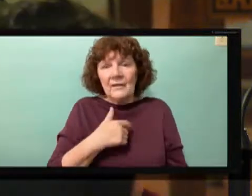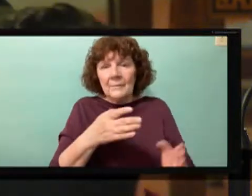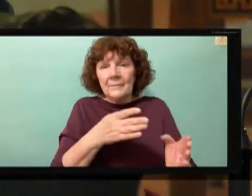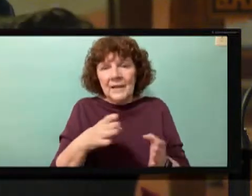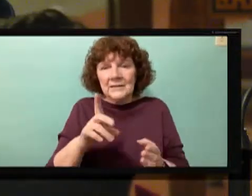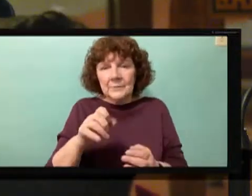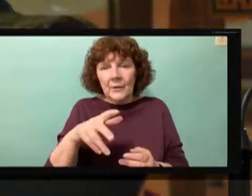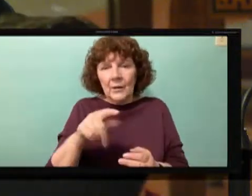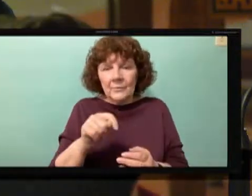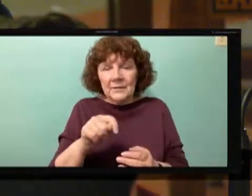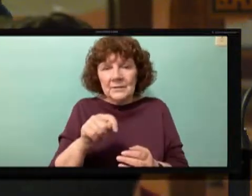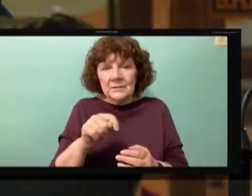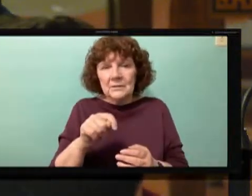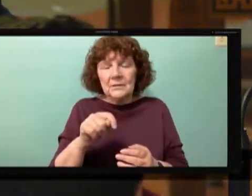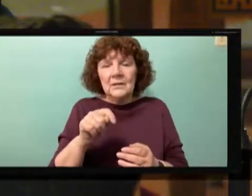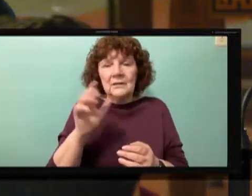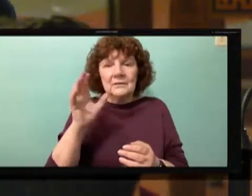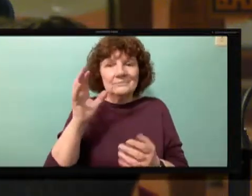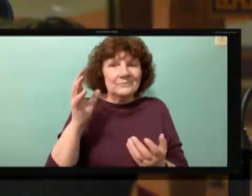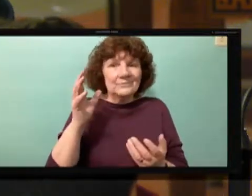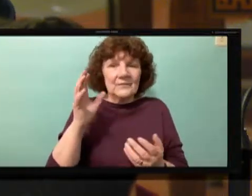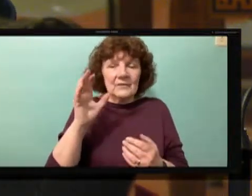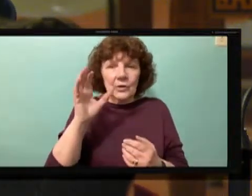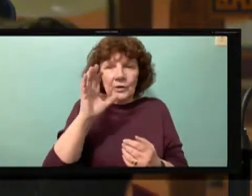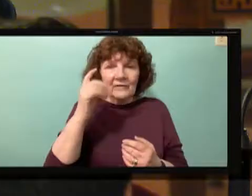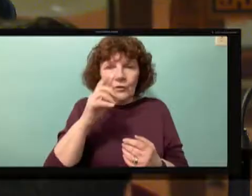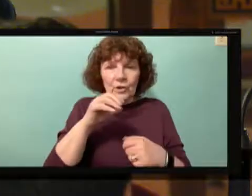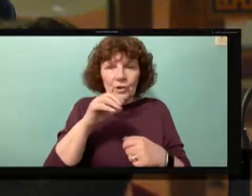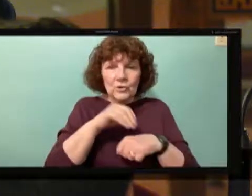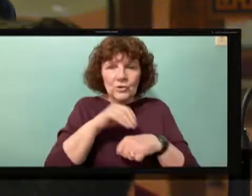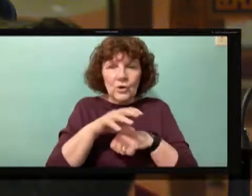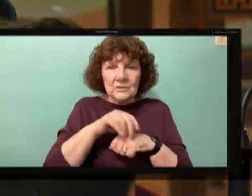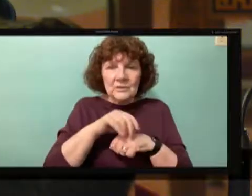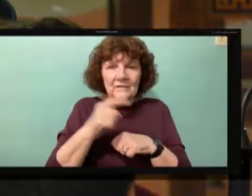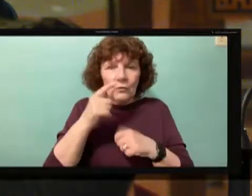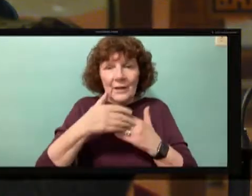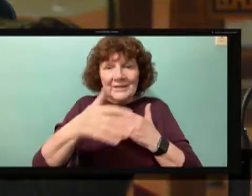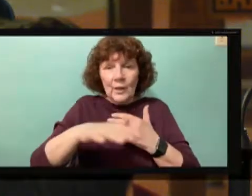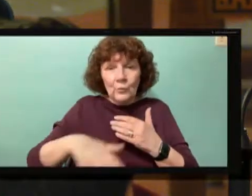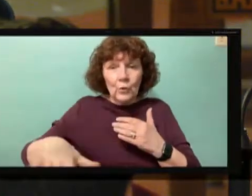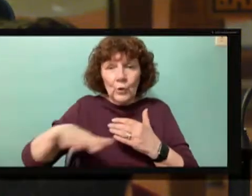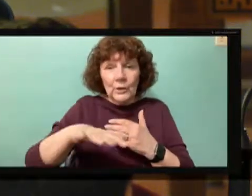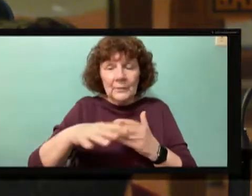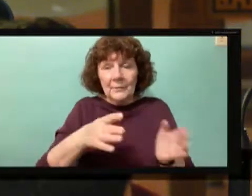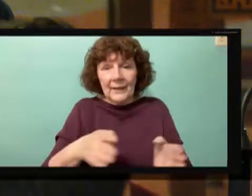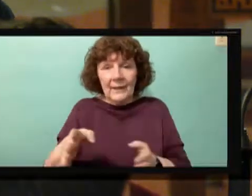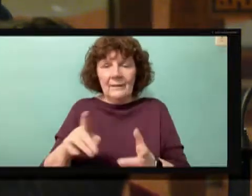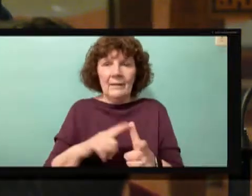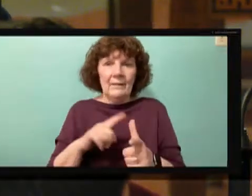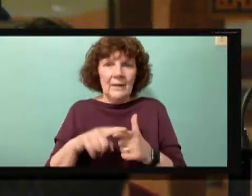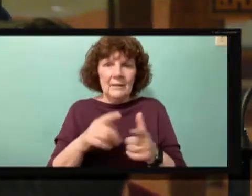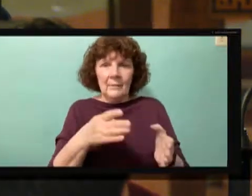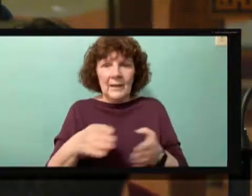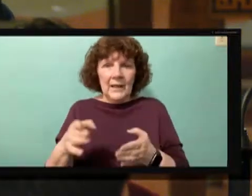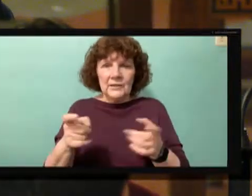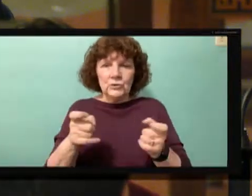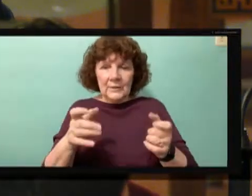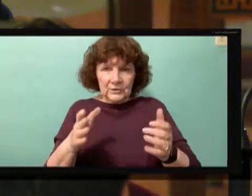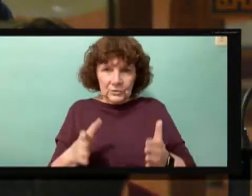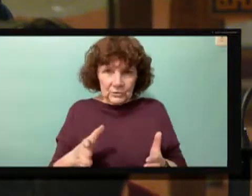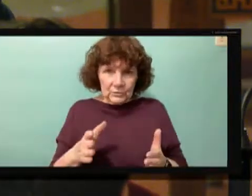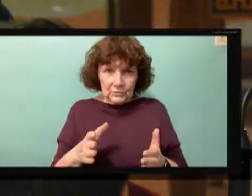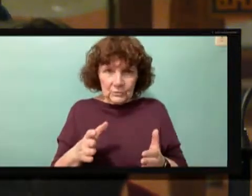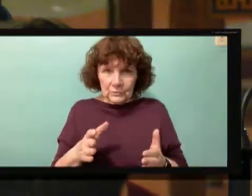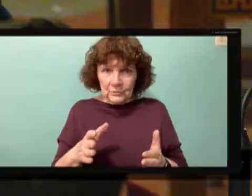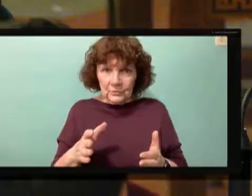consultant for a neighborhood plan, right? Then the planning director would assemble the